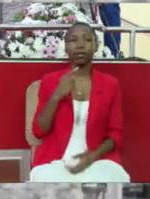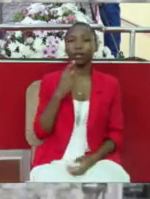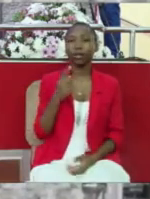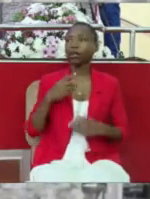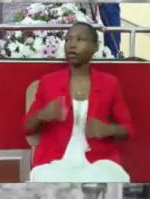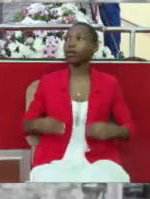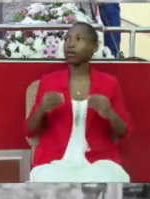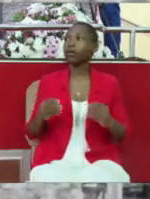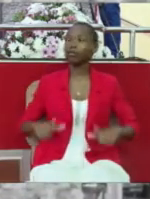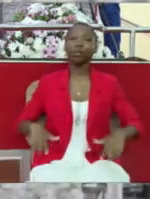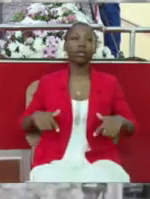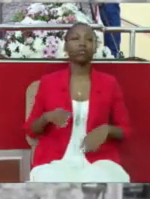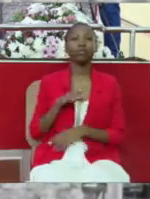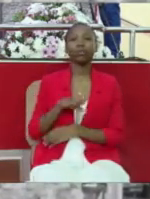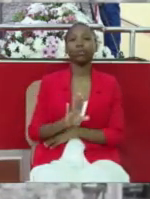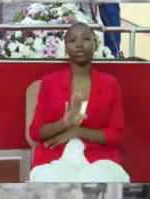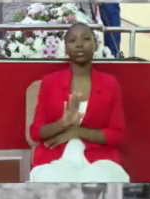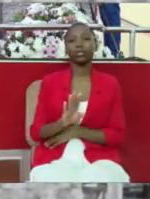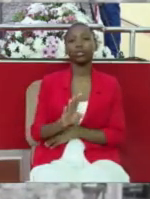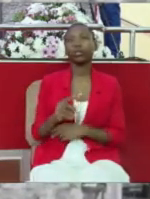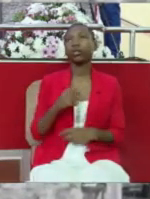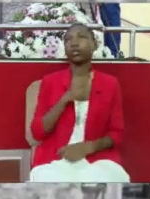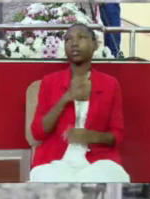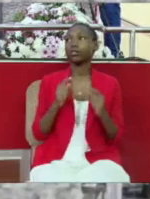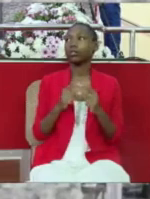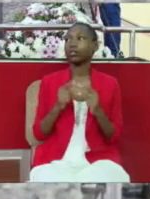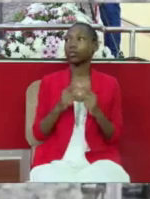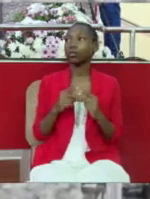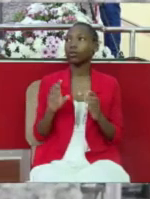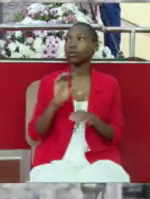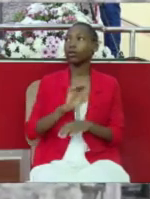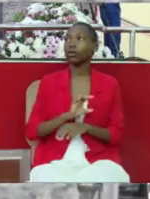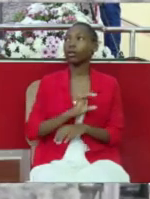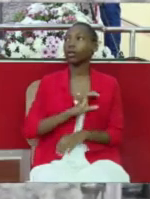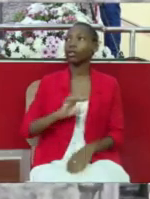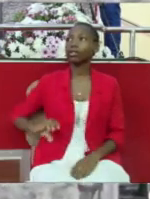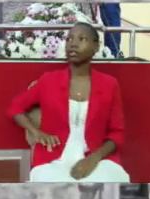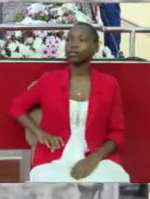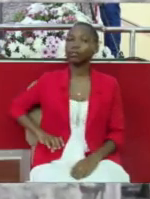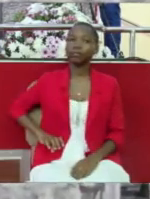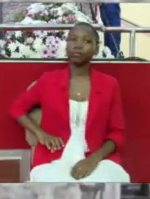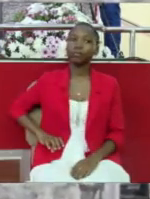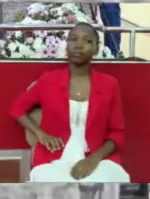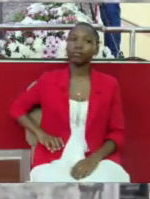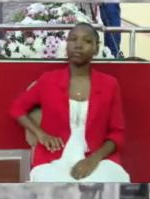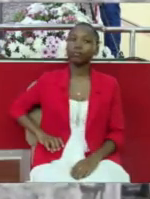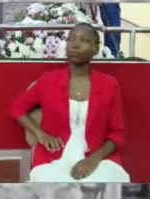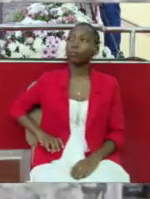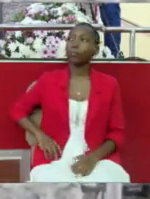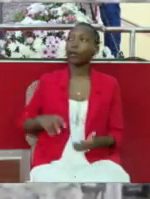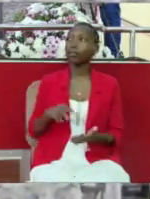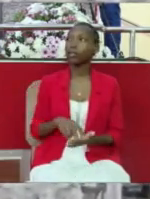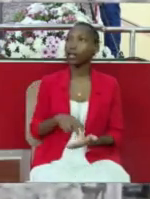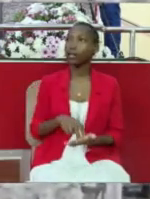wachungaji kwenye hema. Whether it is in the corridor. Hata kama ni pale nje. Or in the main church sanctuary. Hapa ndani kanisani. If you would stand on your two feet.